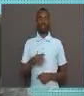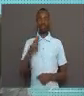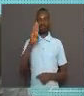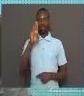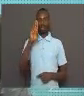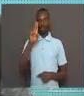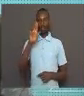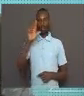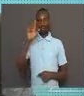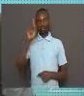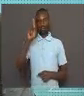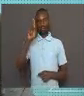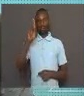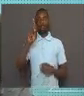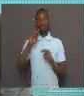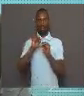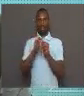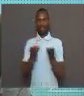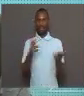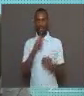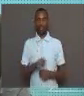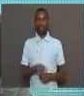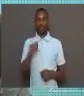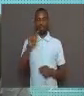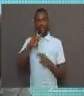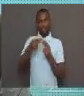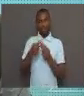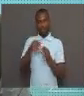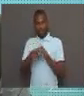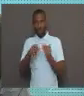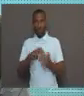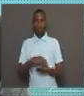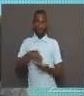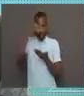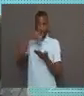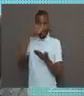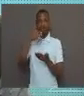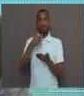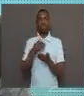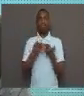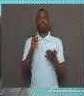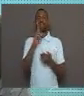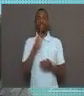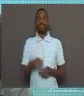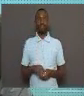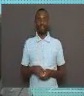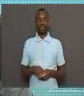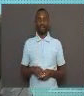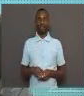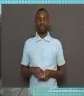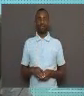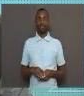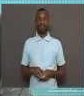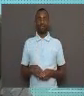In this unit, we are going to learn about malleability,